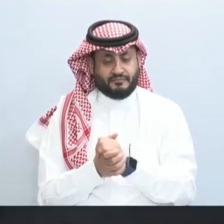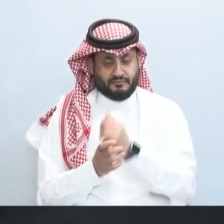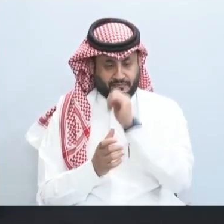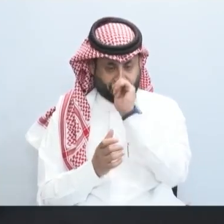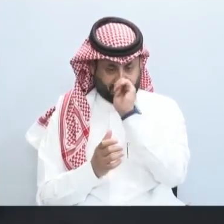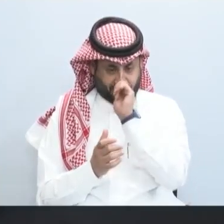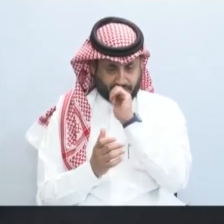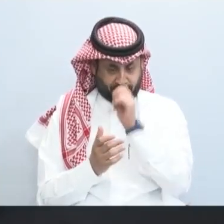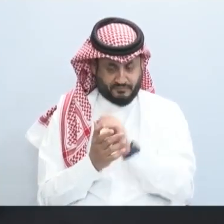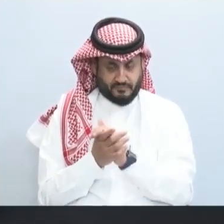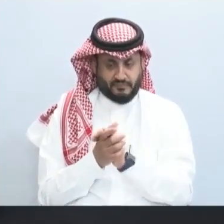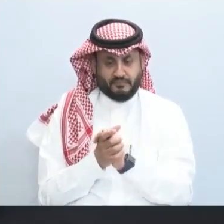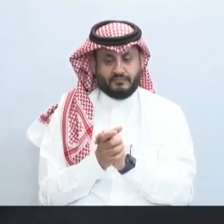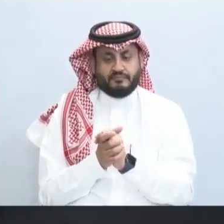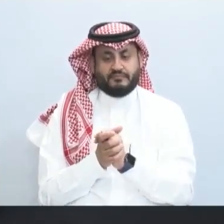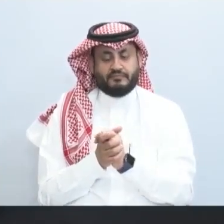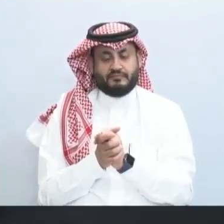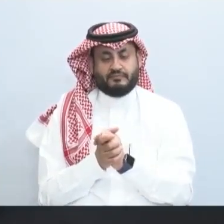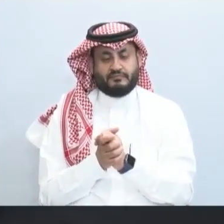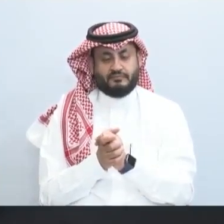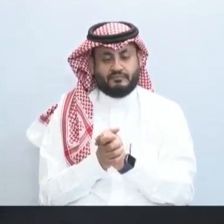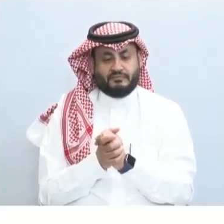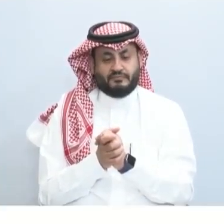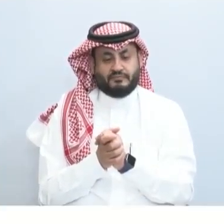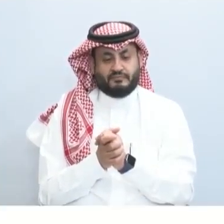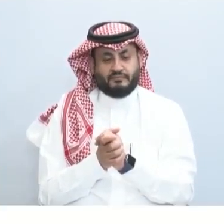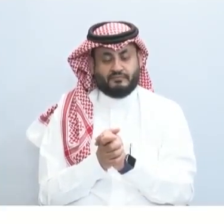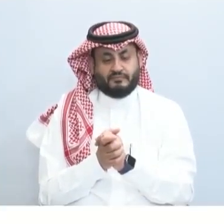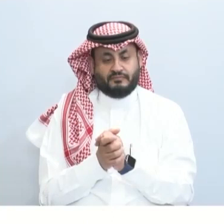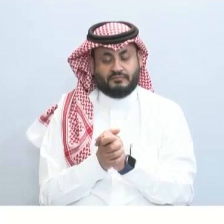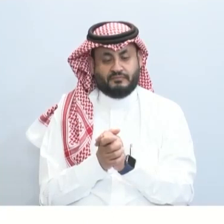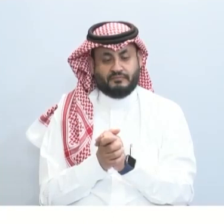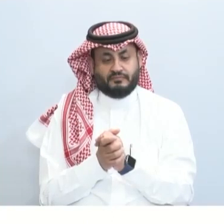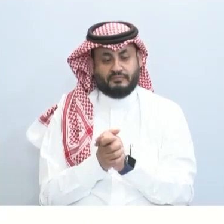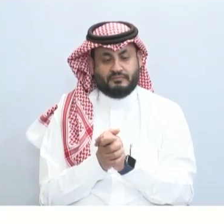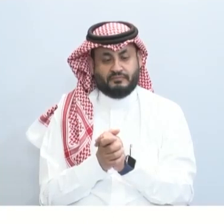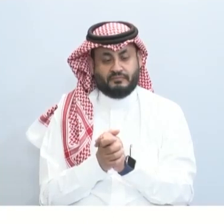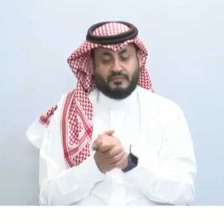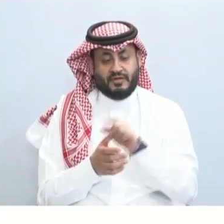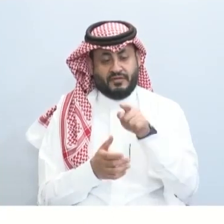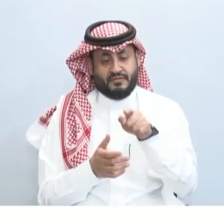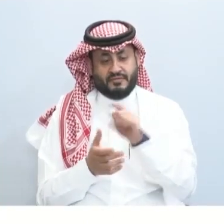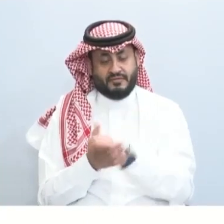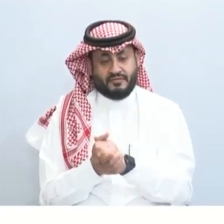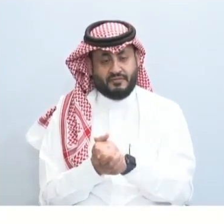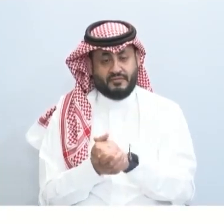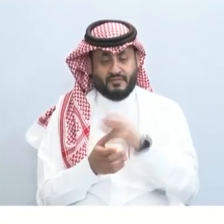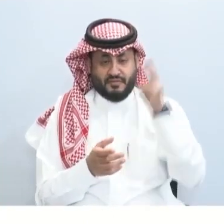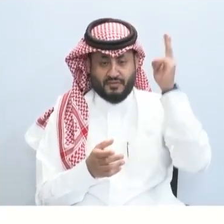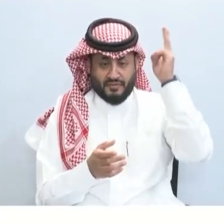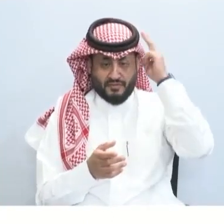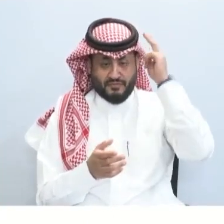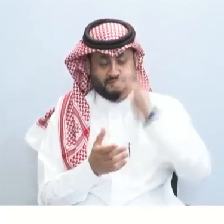and words we can see here in this text. So, this is the kingdom